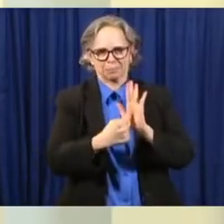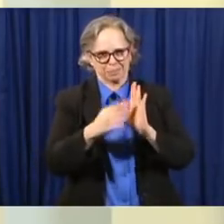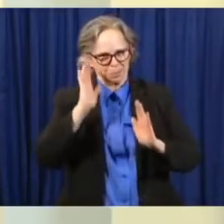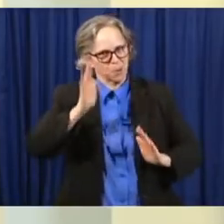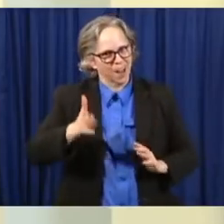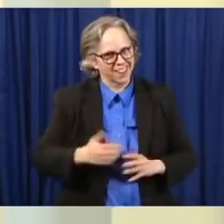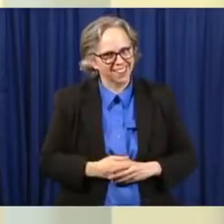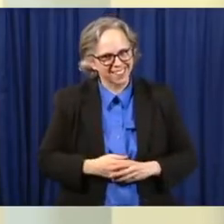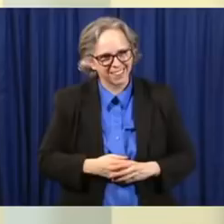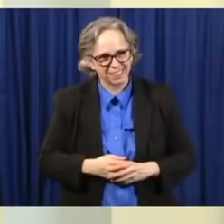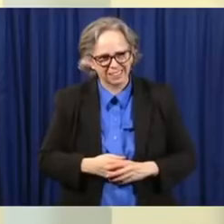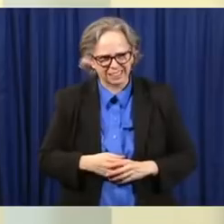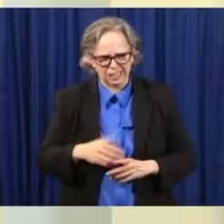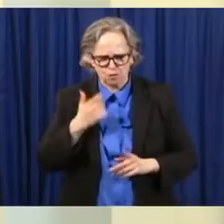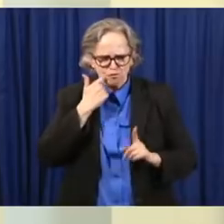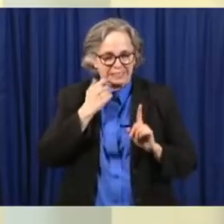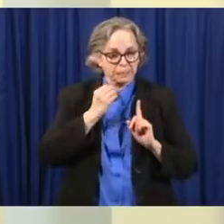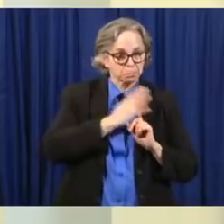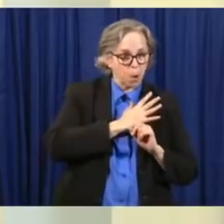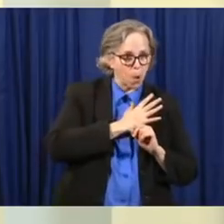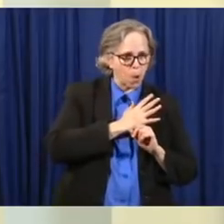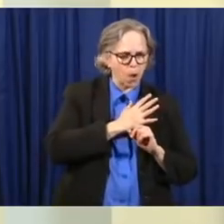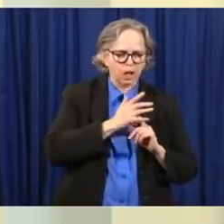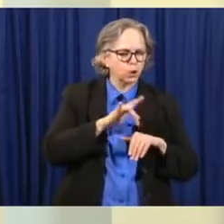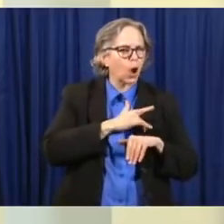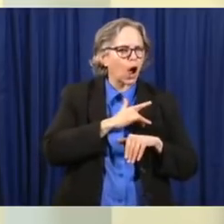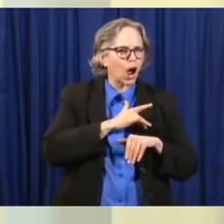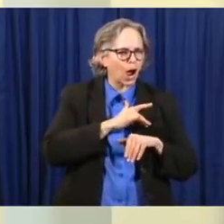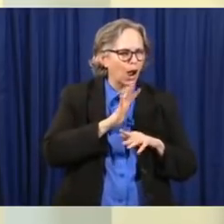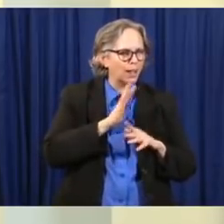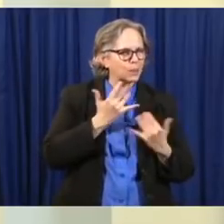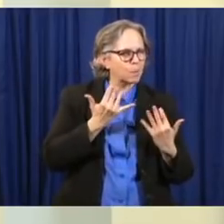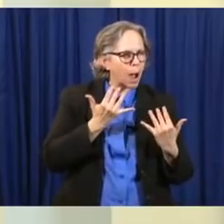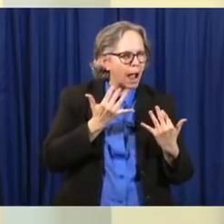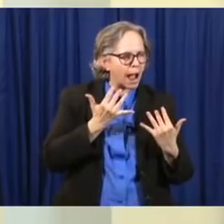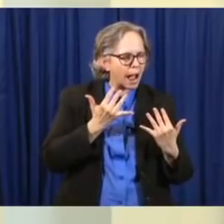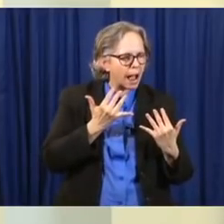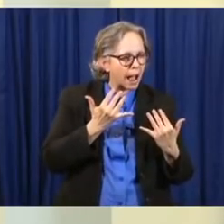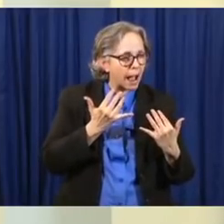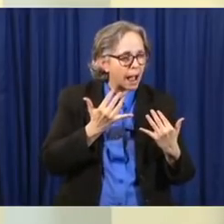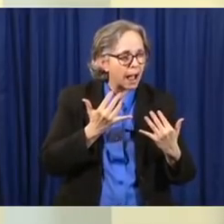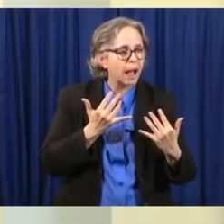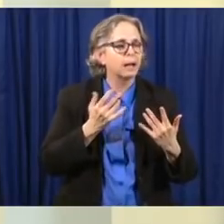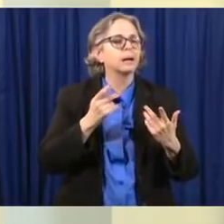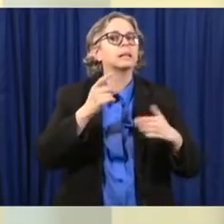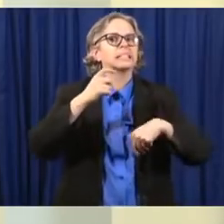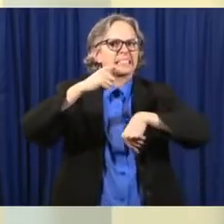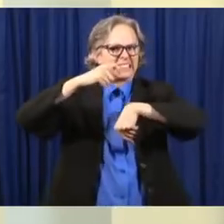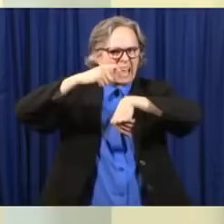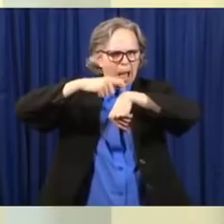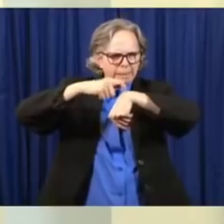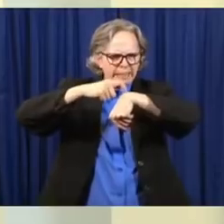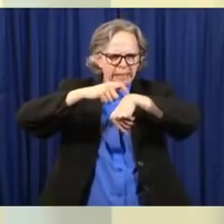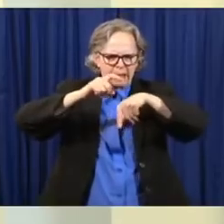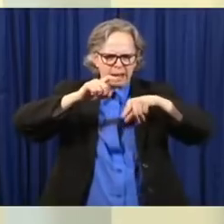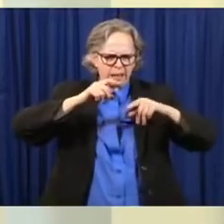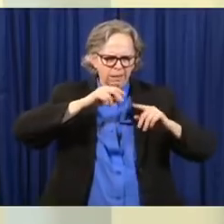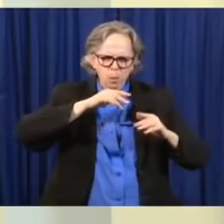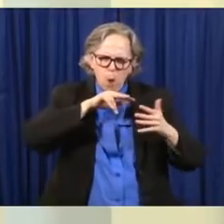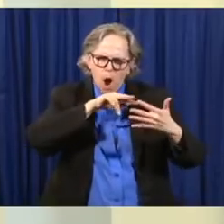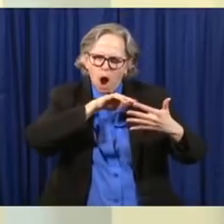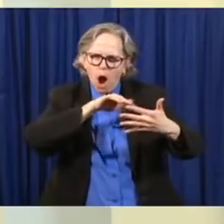it's really following patients clinically over time. And remember, all of these folks are being followed very